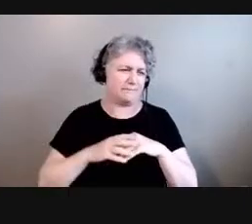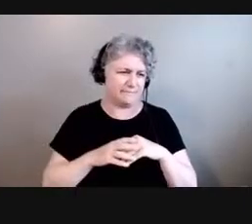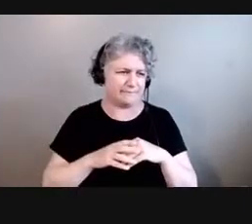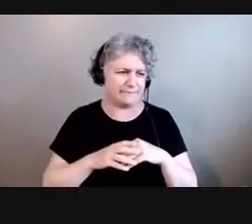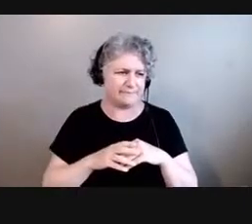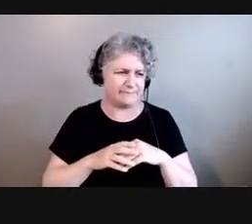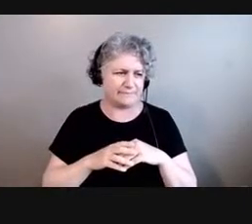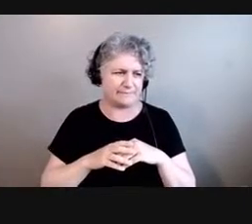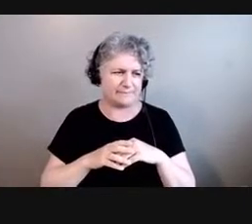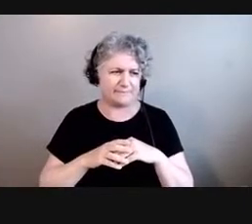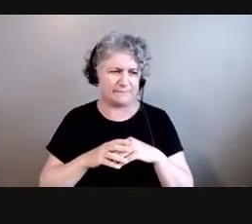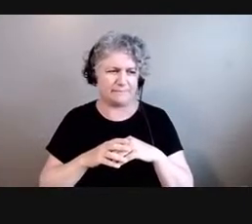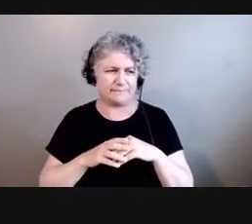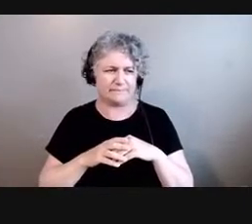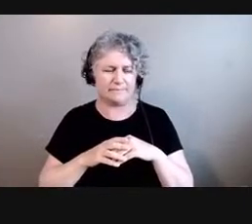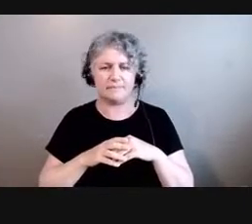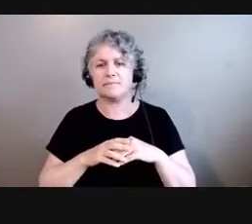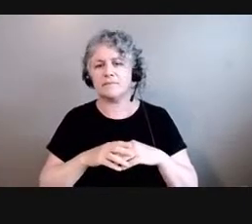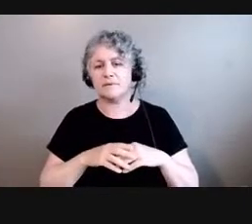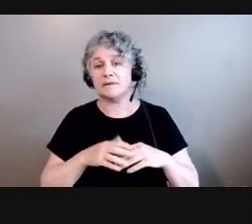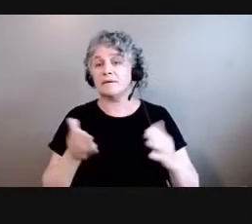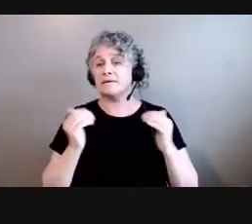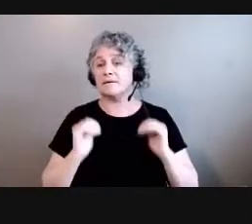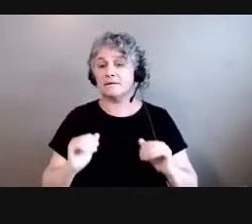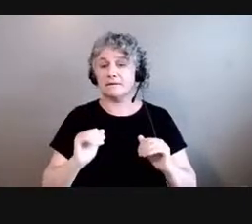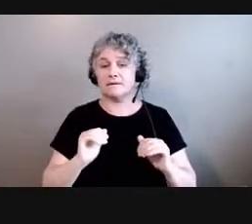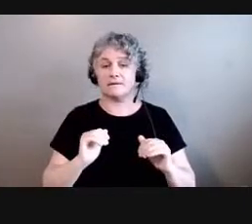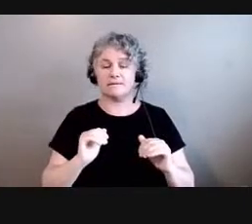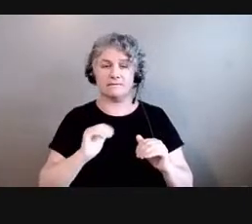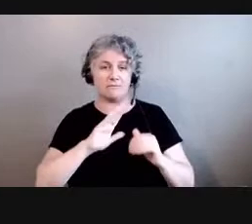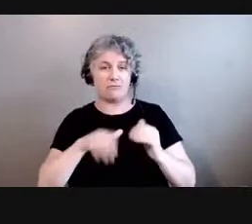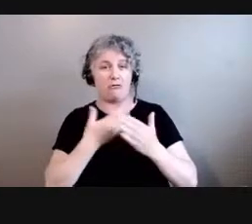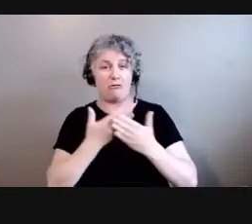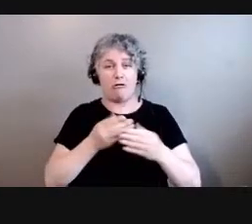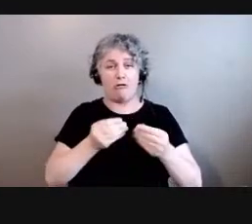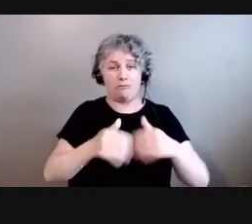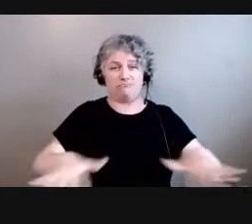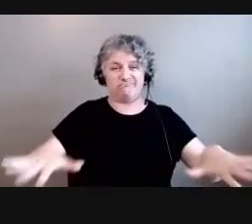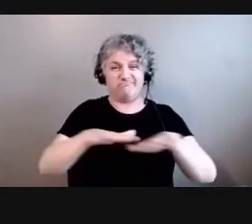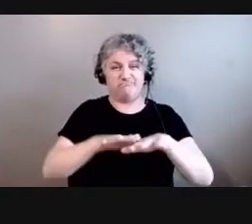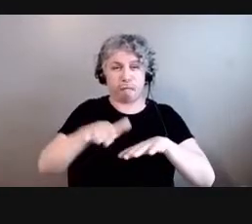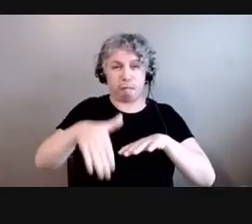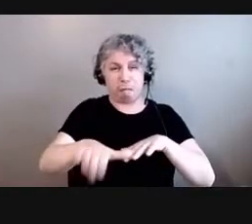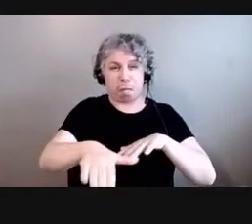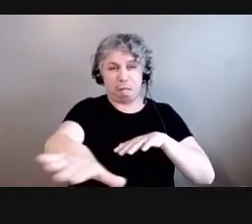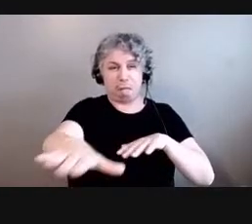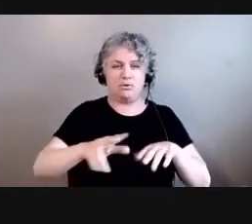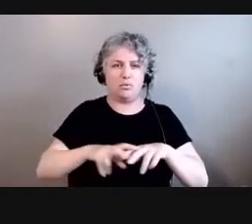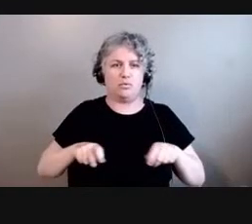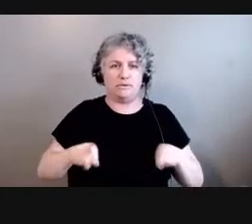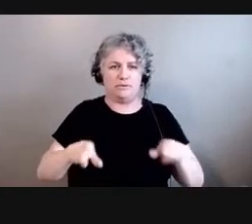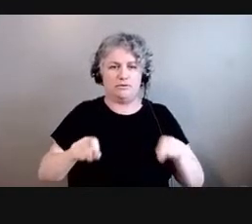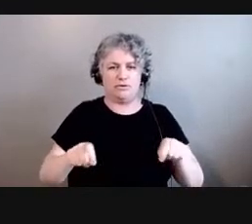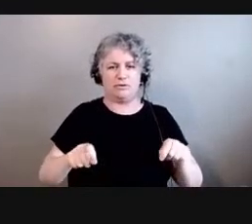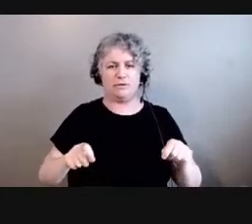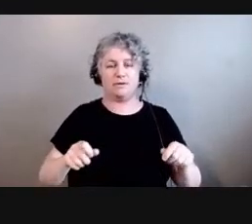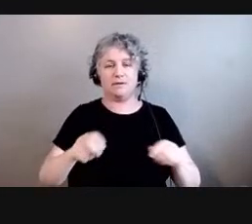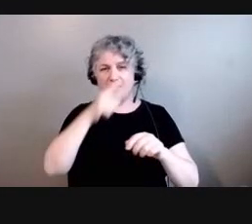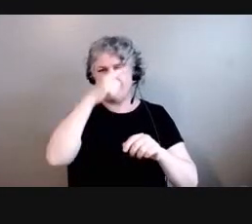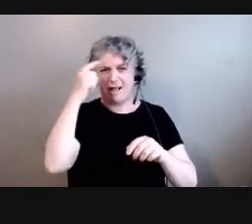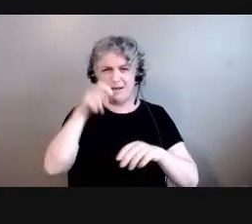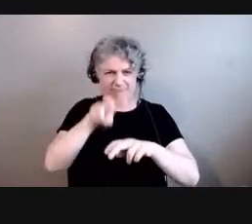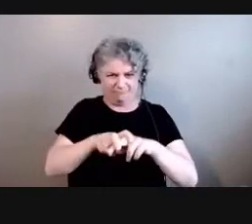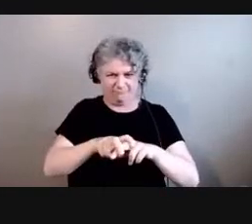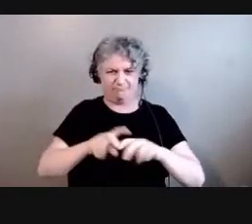Next is an all-terrain wheelchair. The image is of a red and black wheelchair with large wheels in a snowy